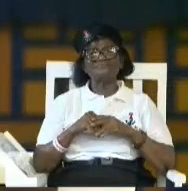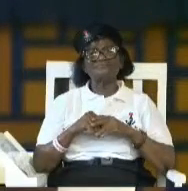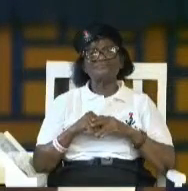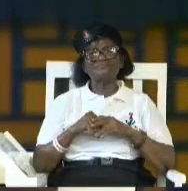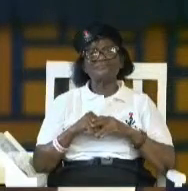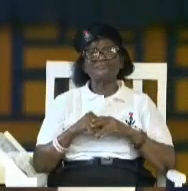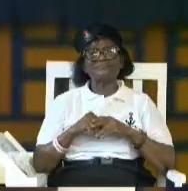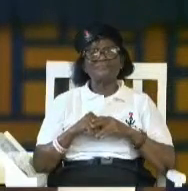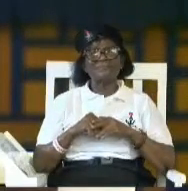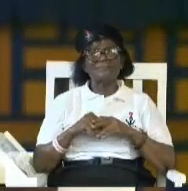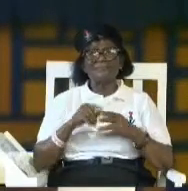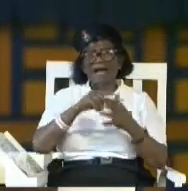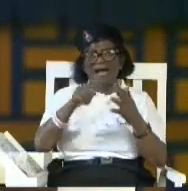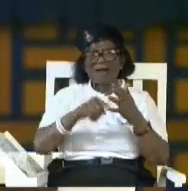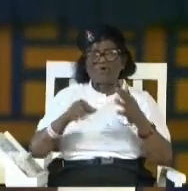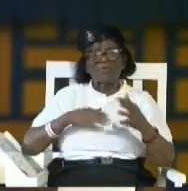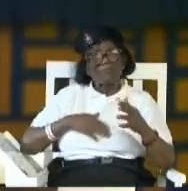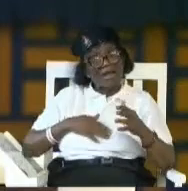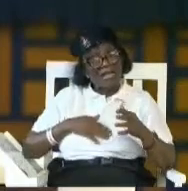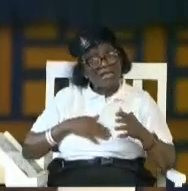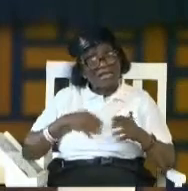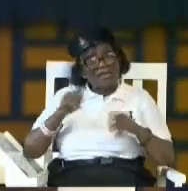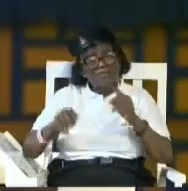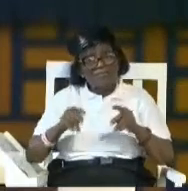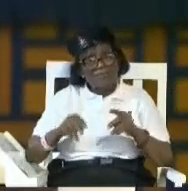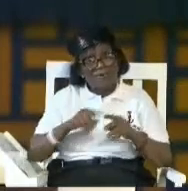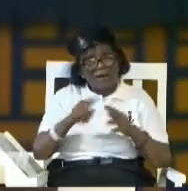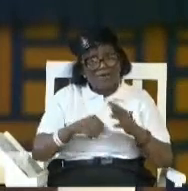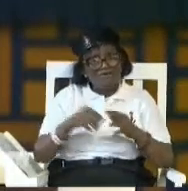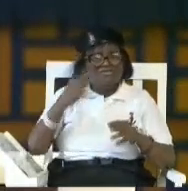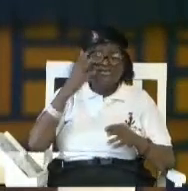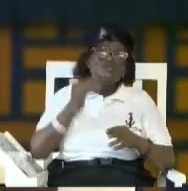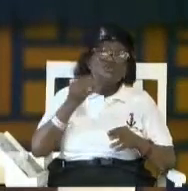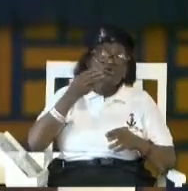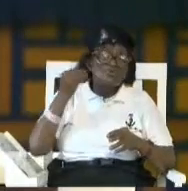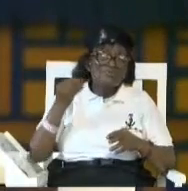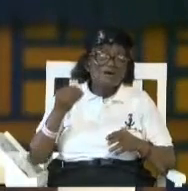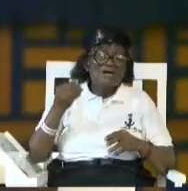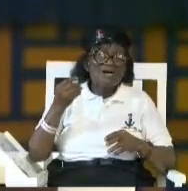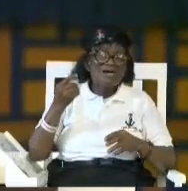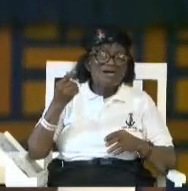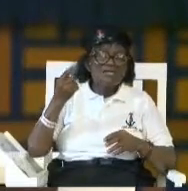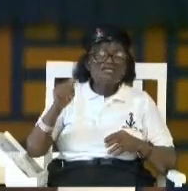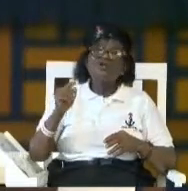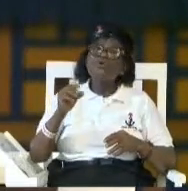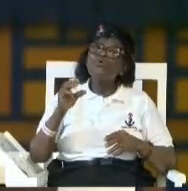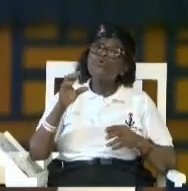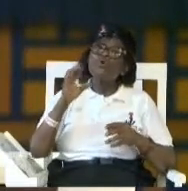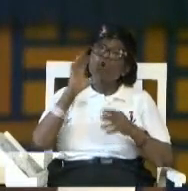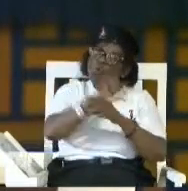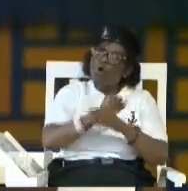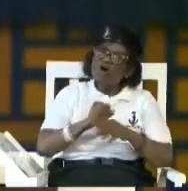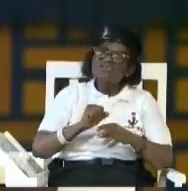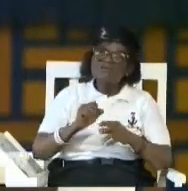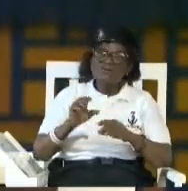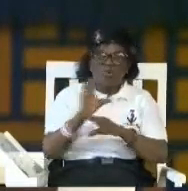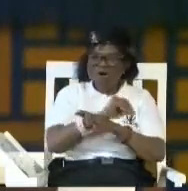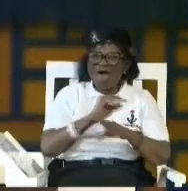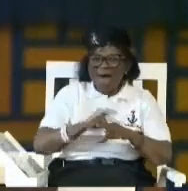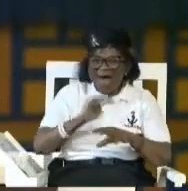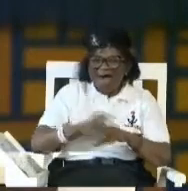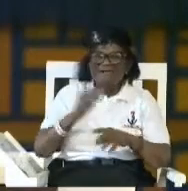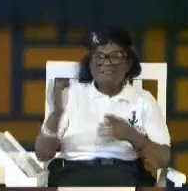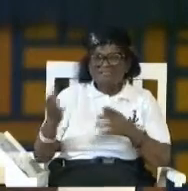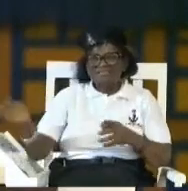Among my people, among the Yorubas, the worst thing you can do to a fellow is